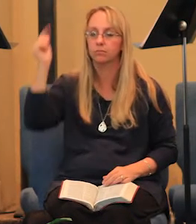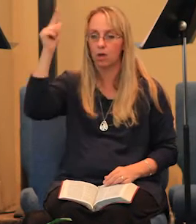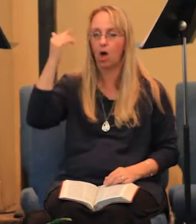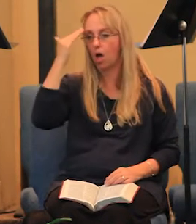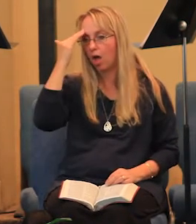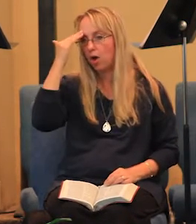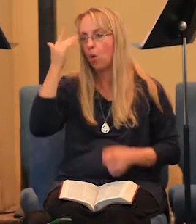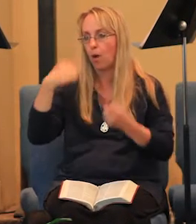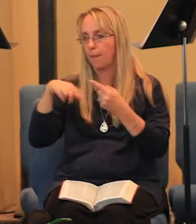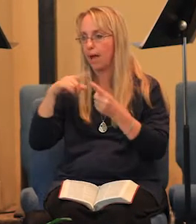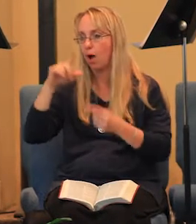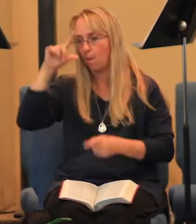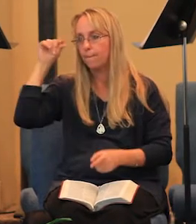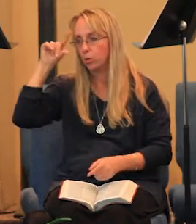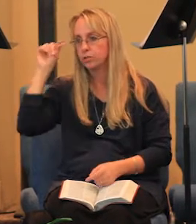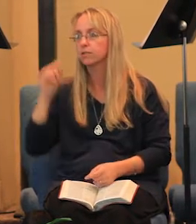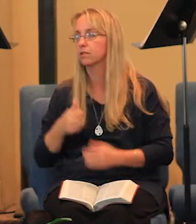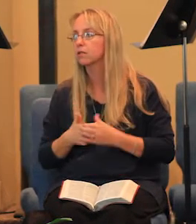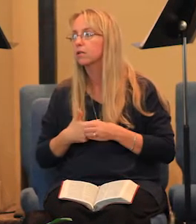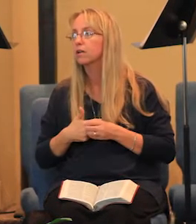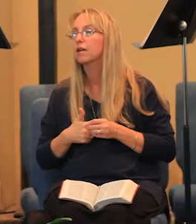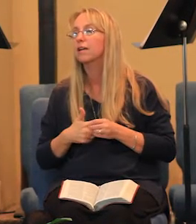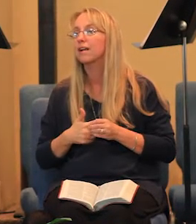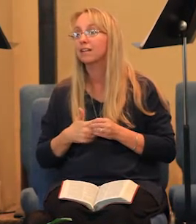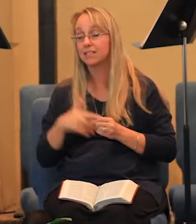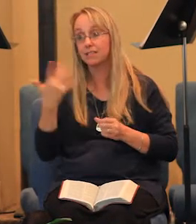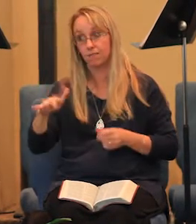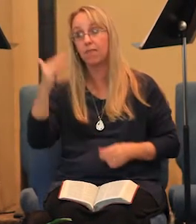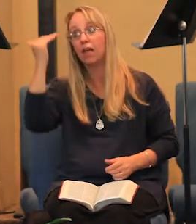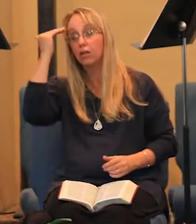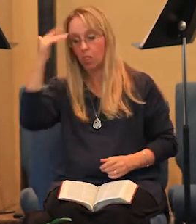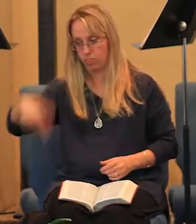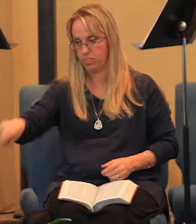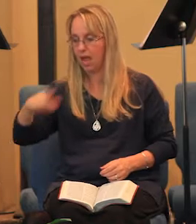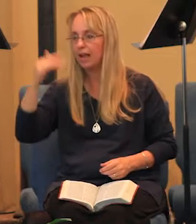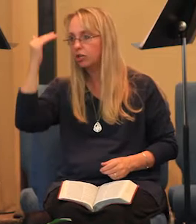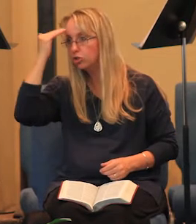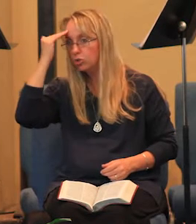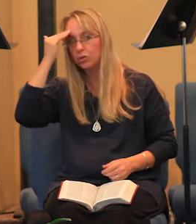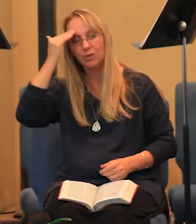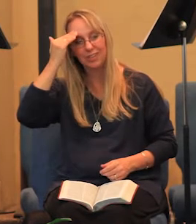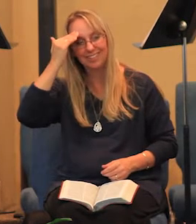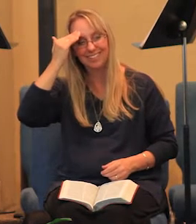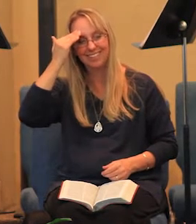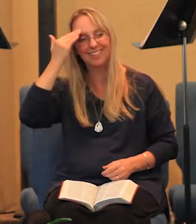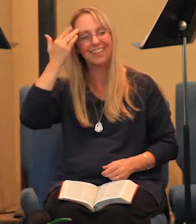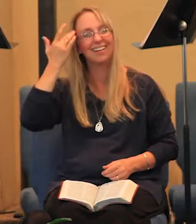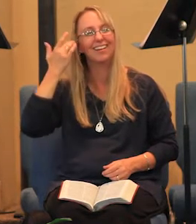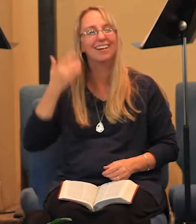raise their hand because they knew, or both hands, young job.